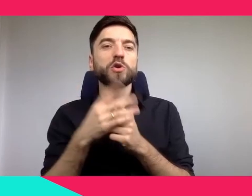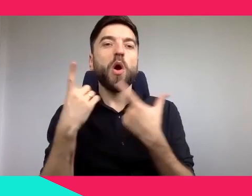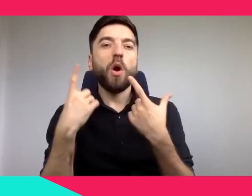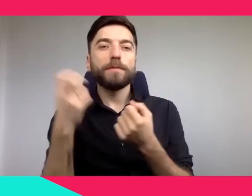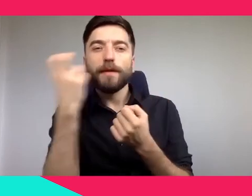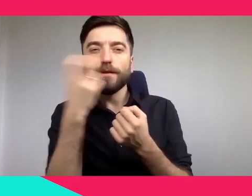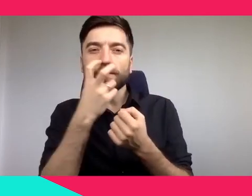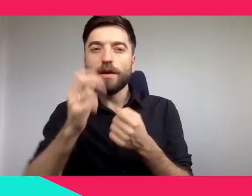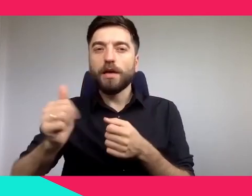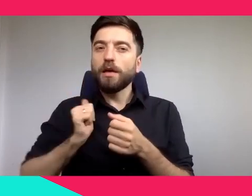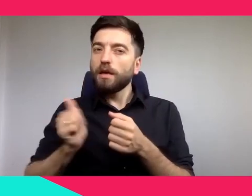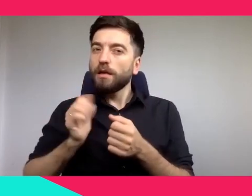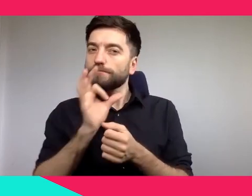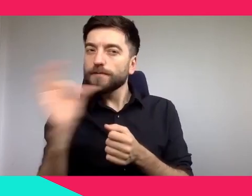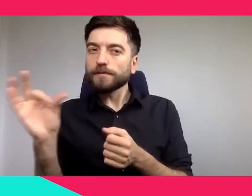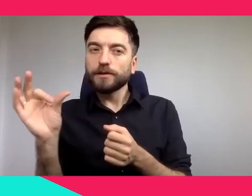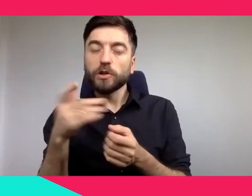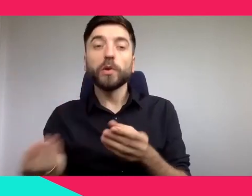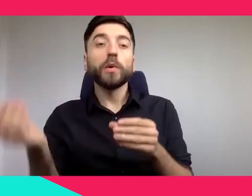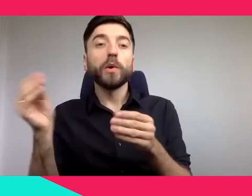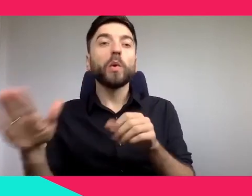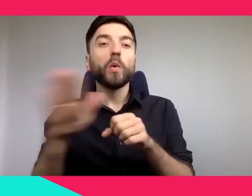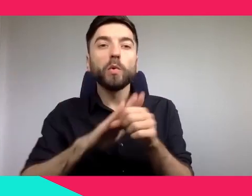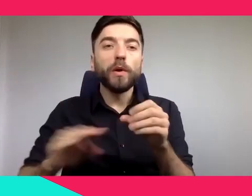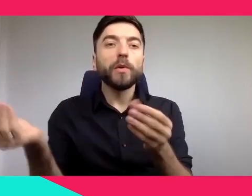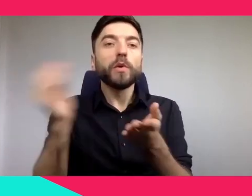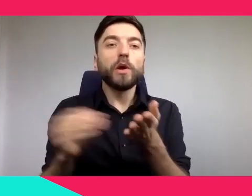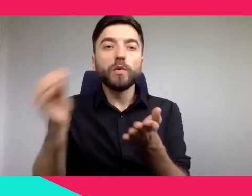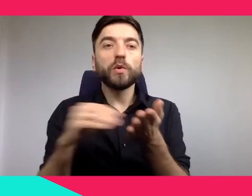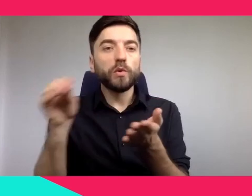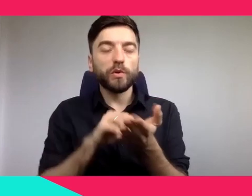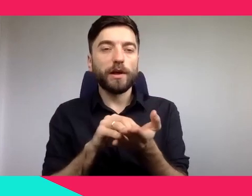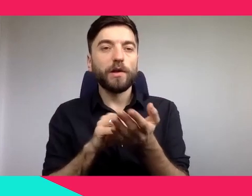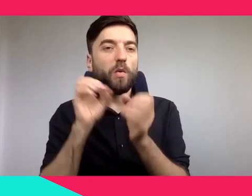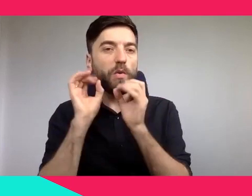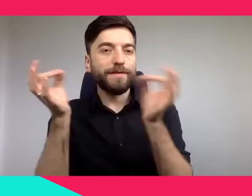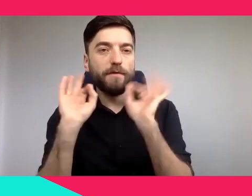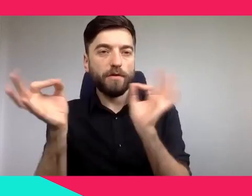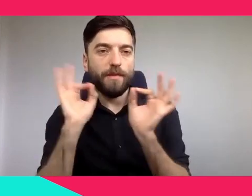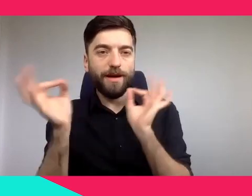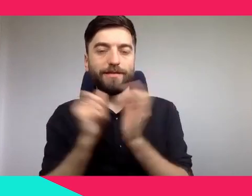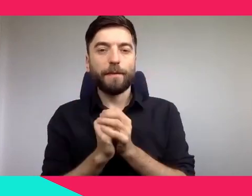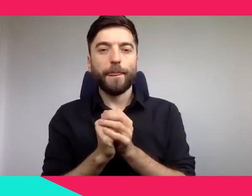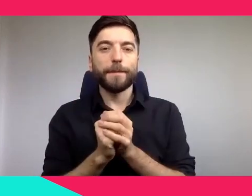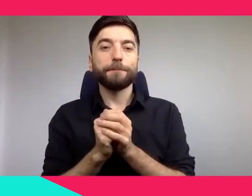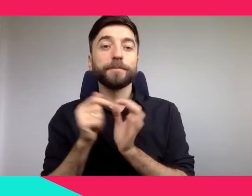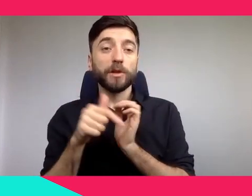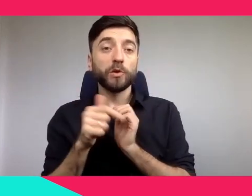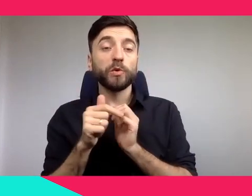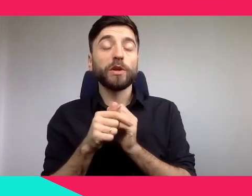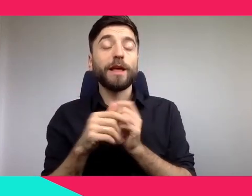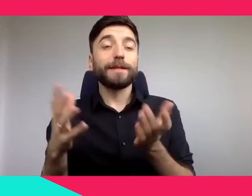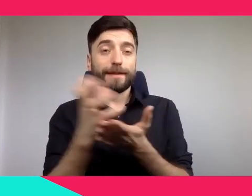information gaps about people that died during the Second World War. And this website, for instance, currently